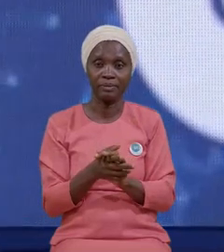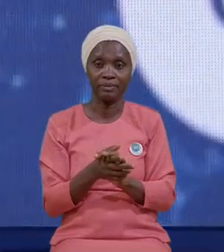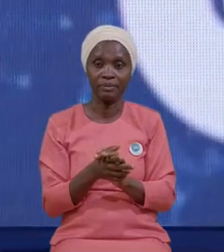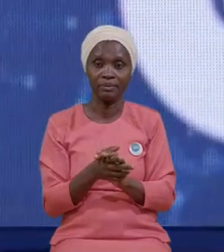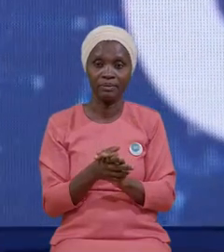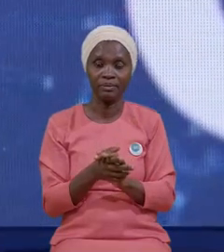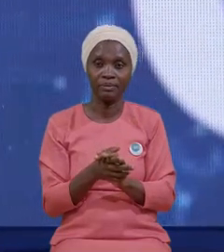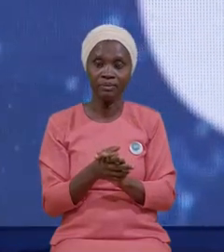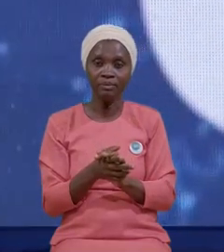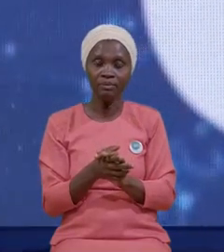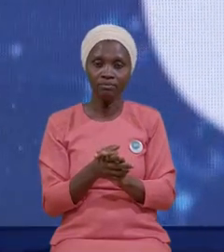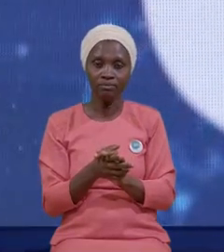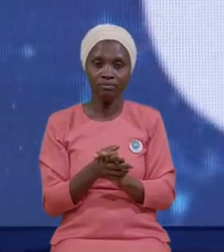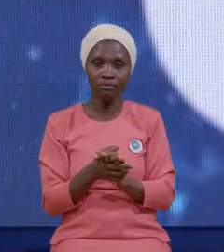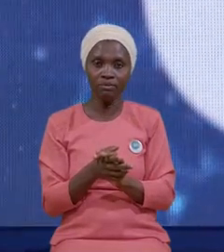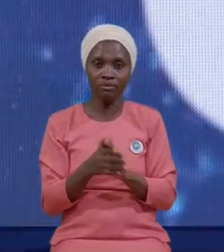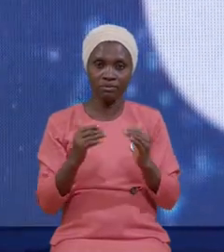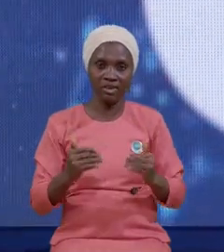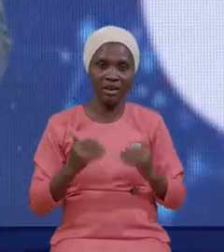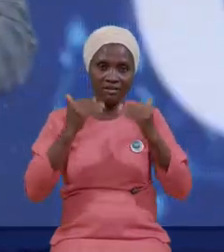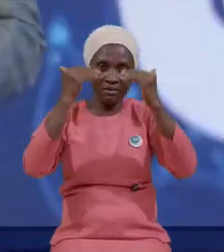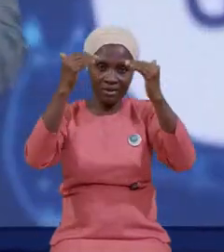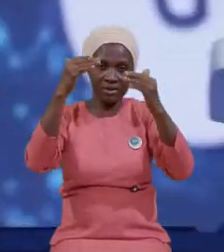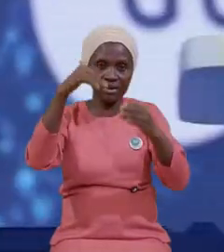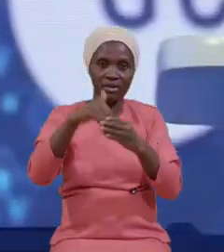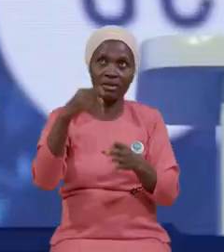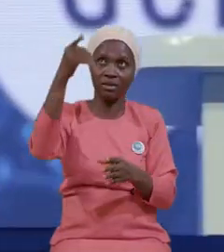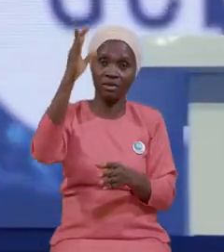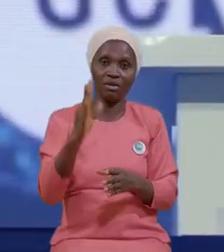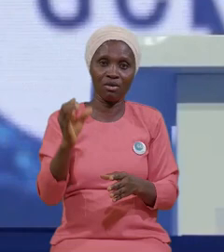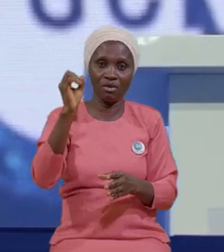Advancing in God's nature of peace.